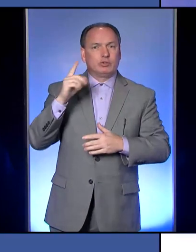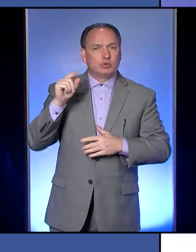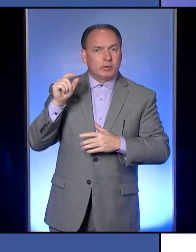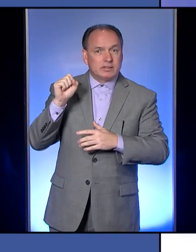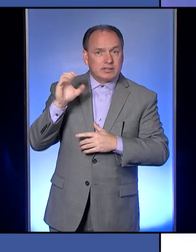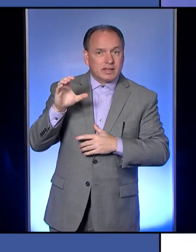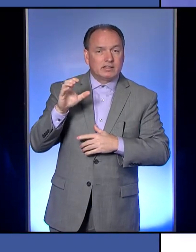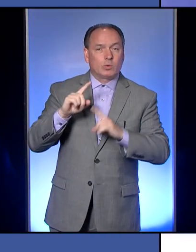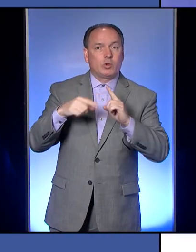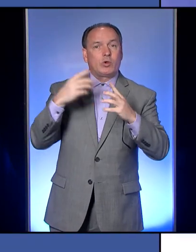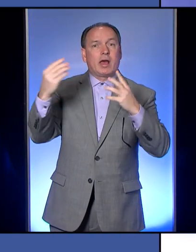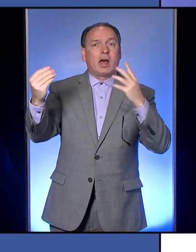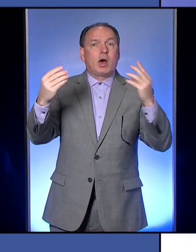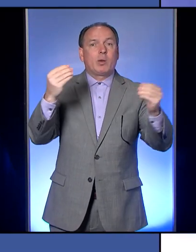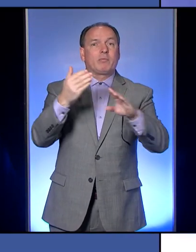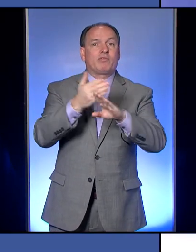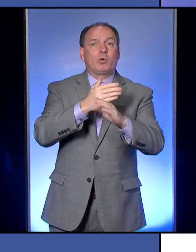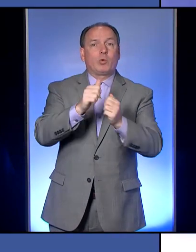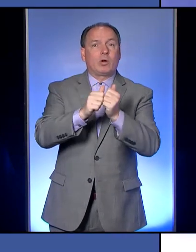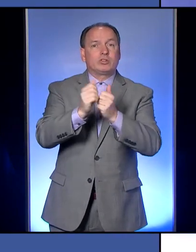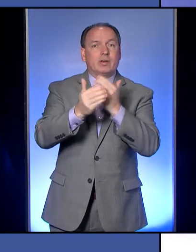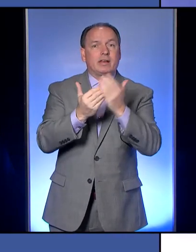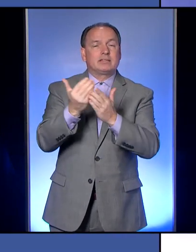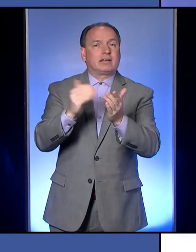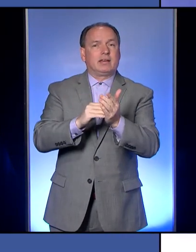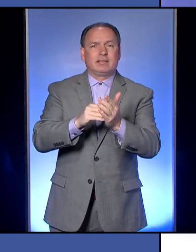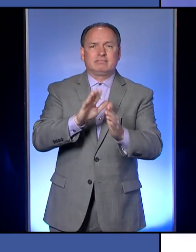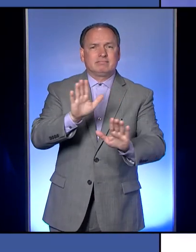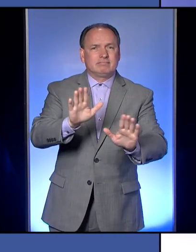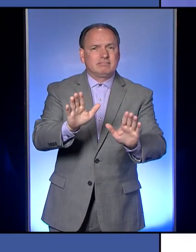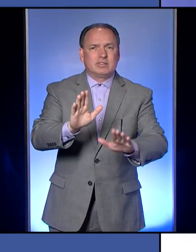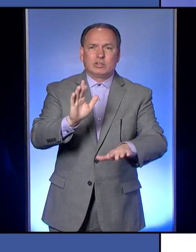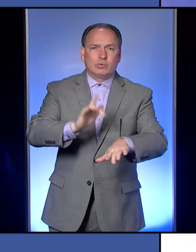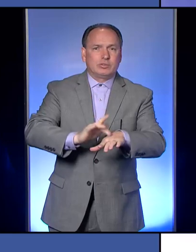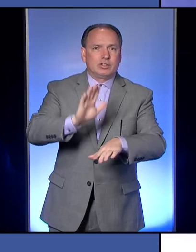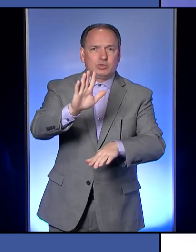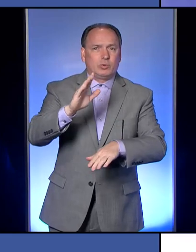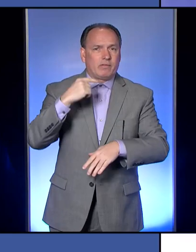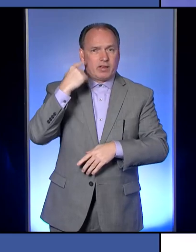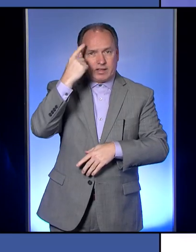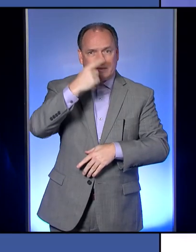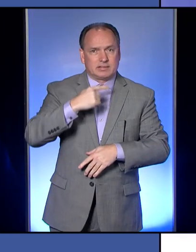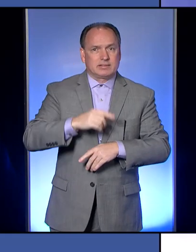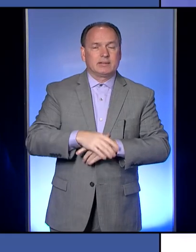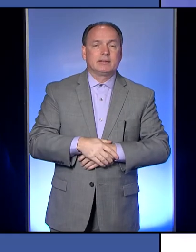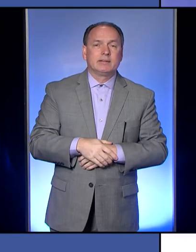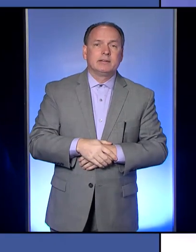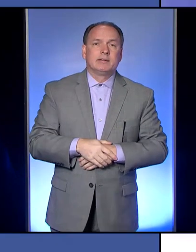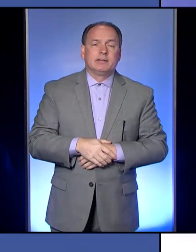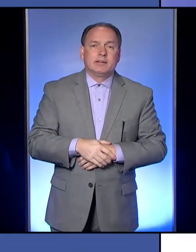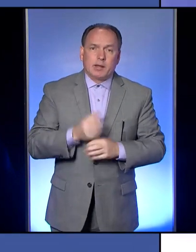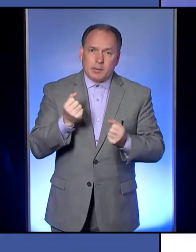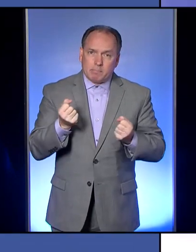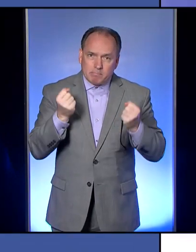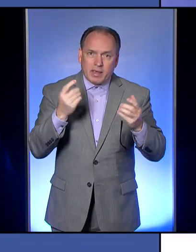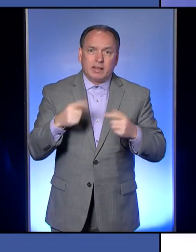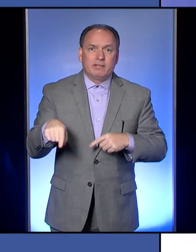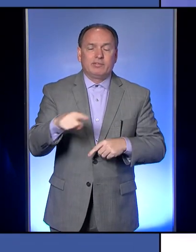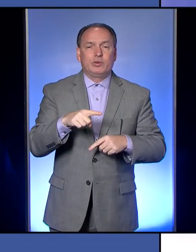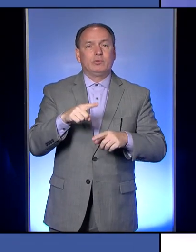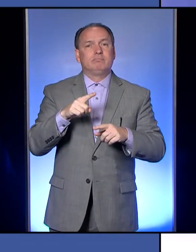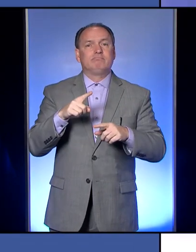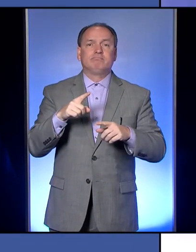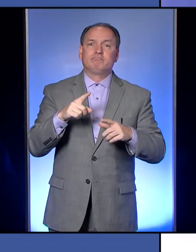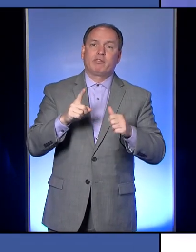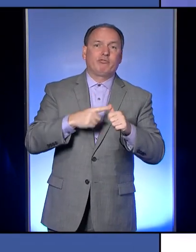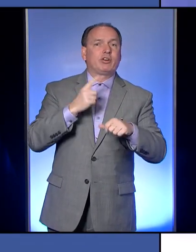out and about, before you wash your hands again, do not touch your face. Many of you may be working from home for the